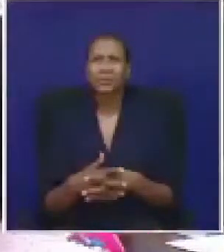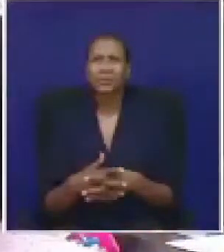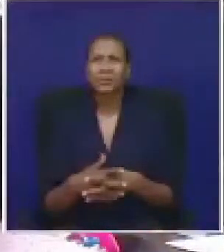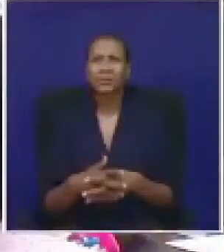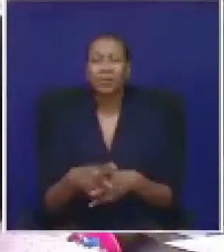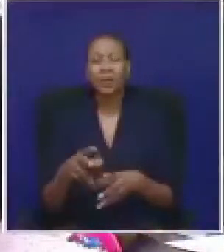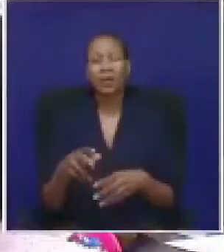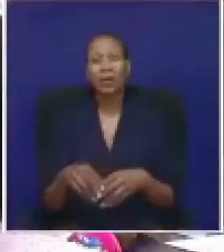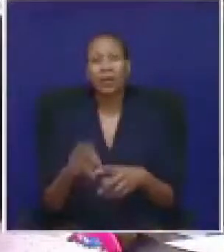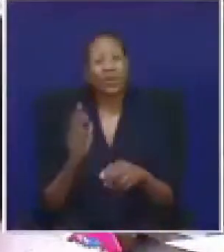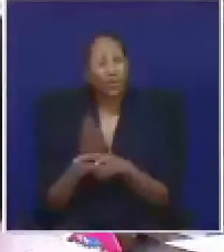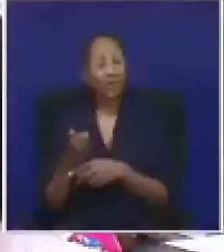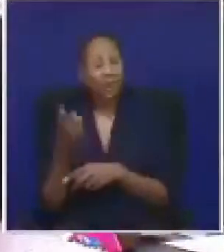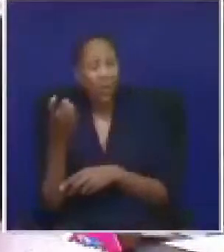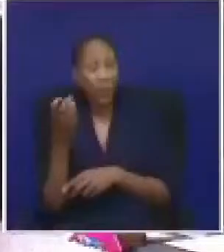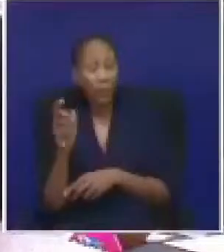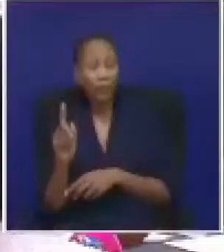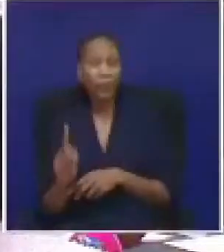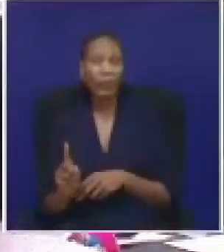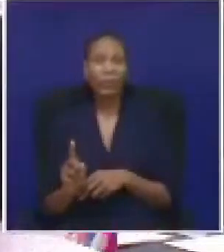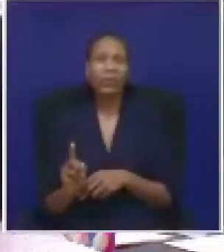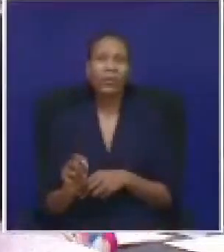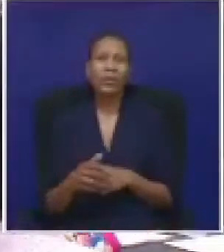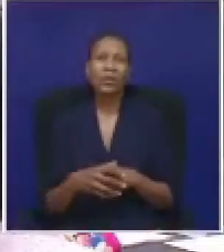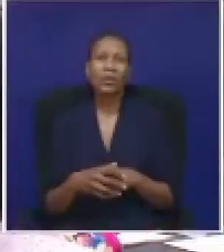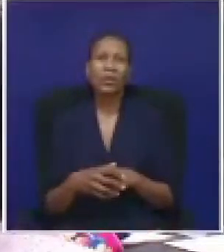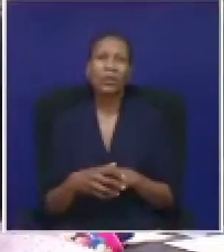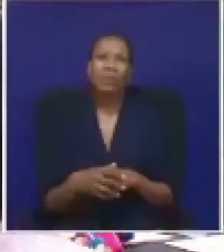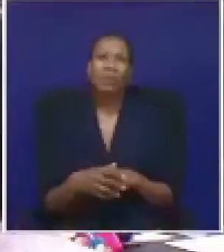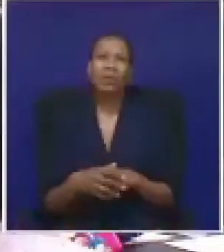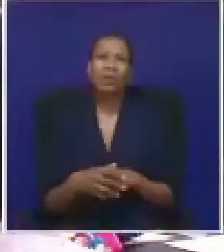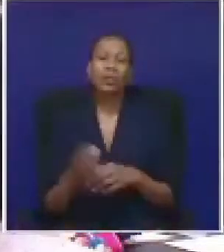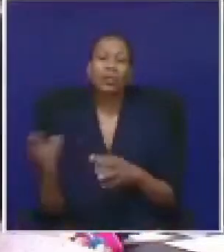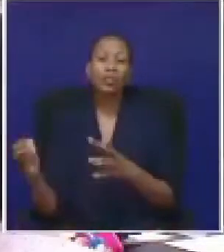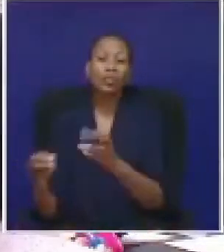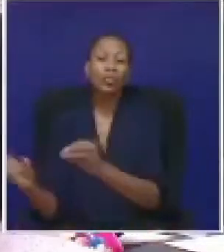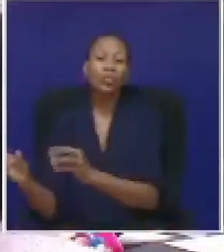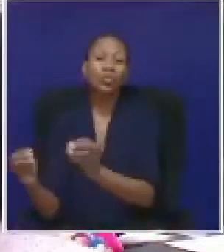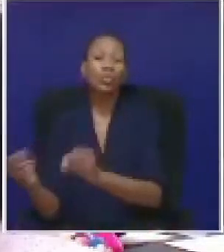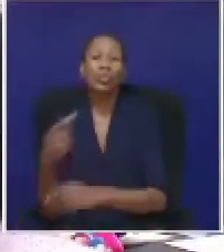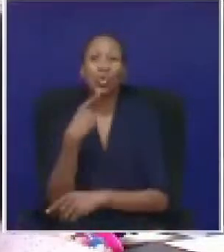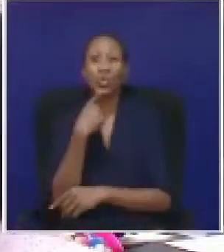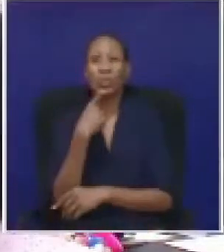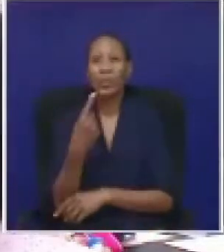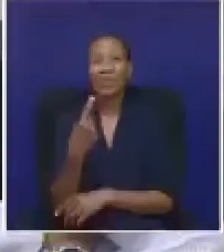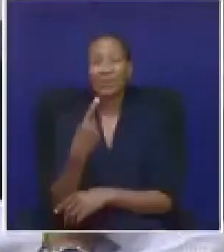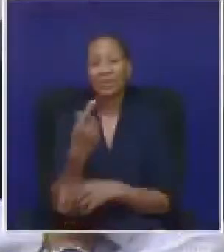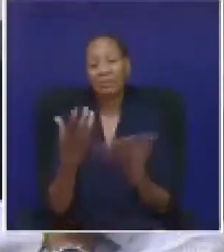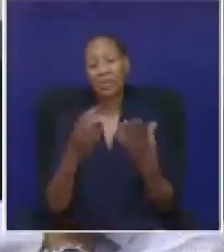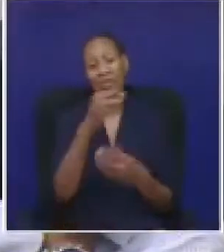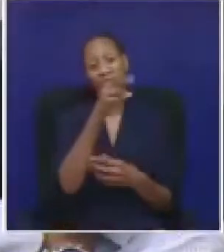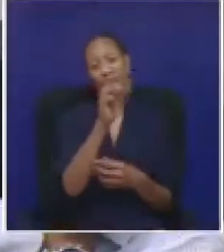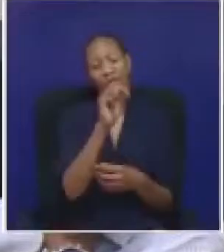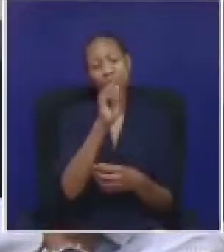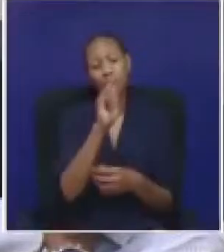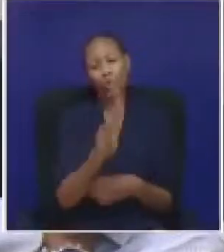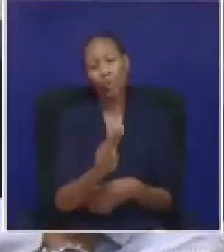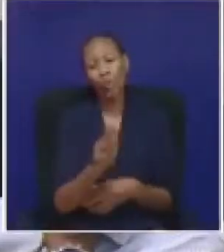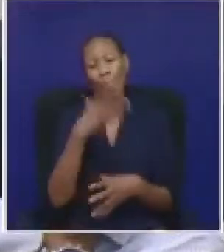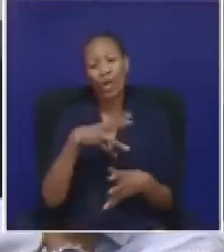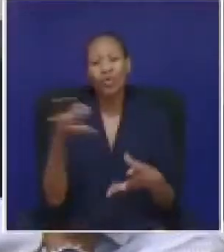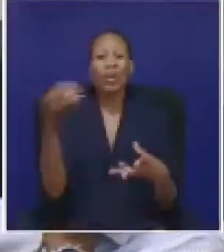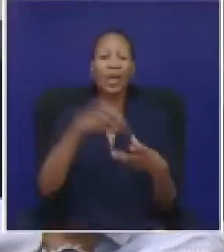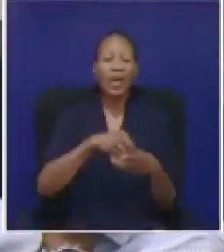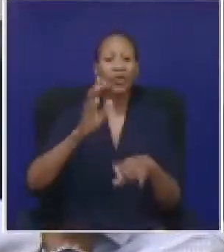Another source, Madam Speaker, is rumors of wanting to include parties within the GNU who do not